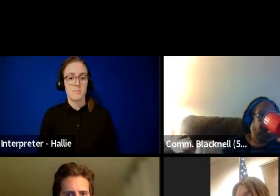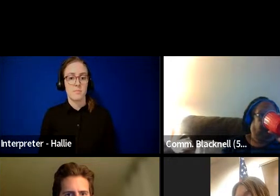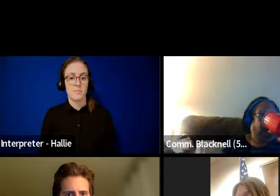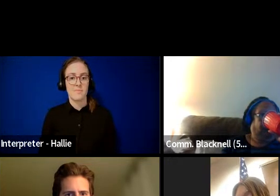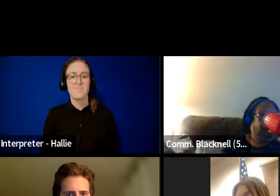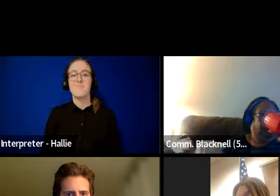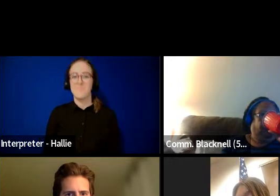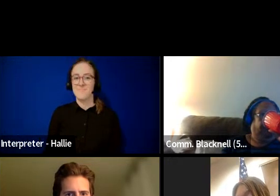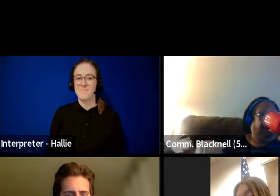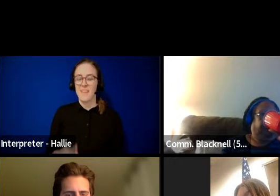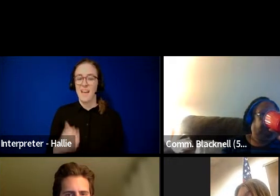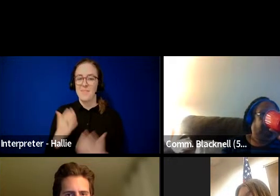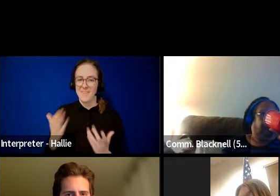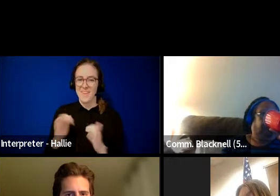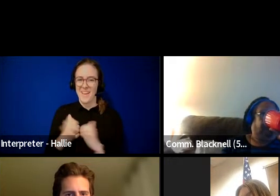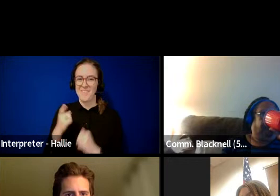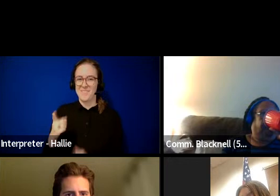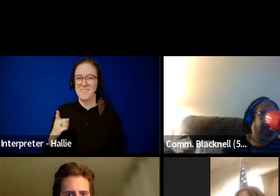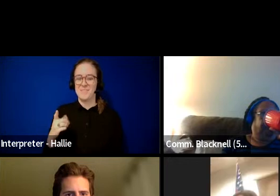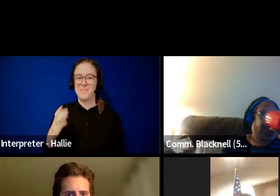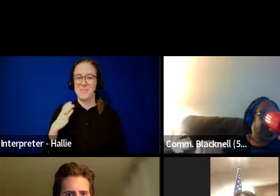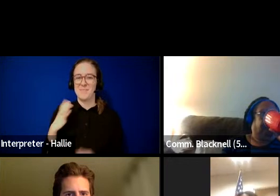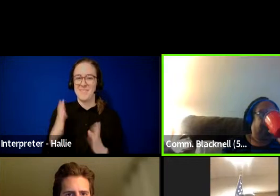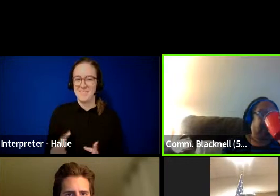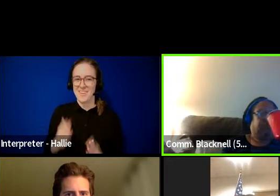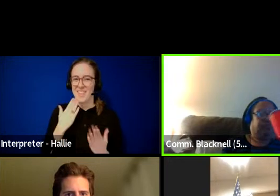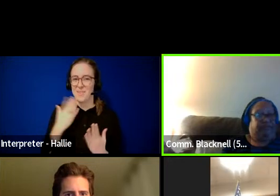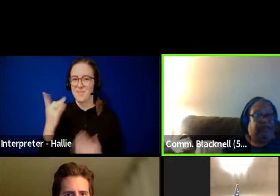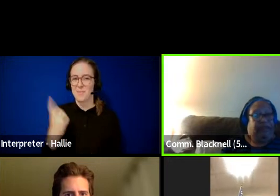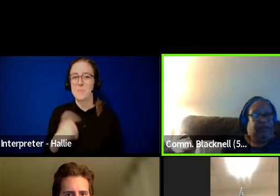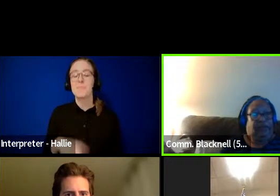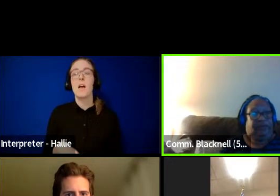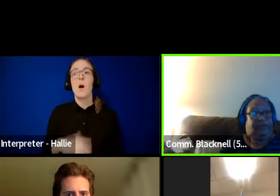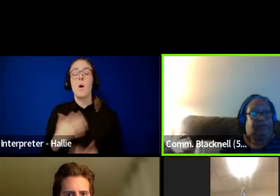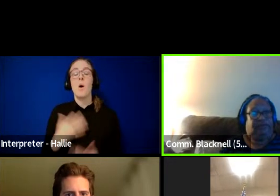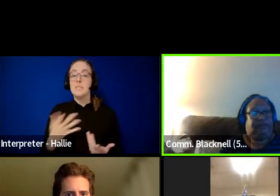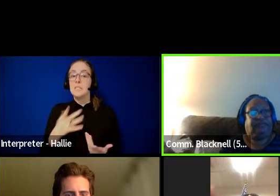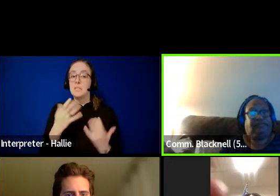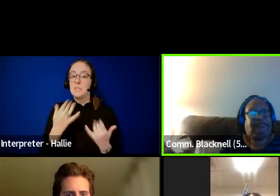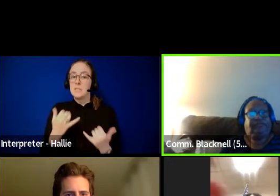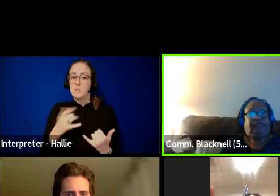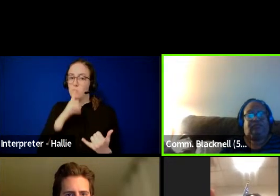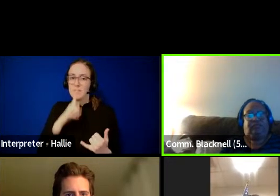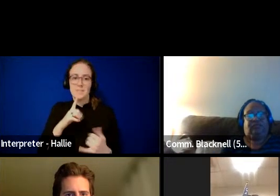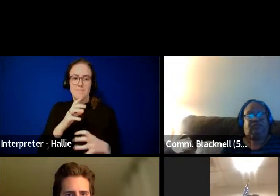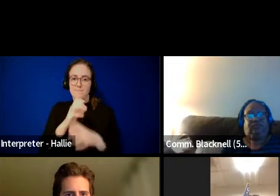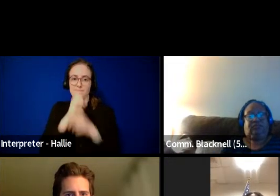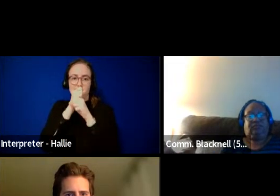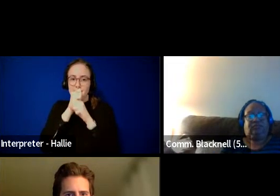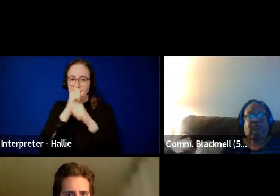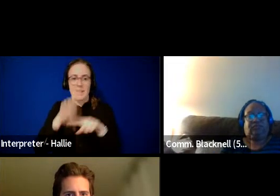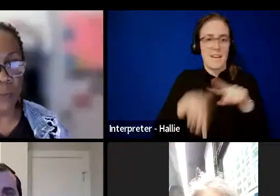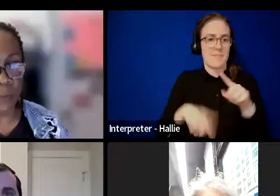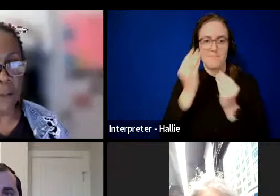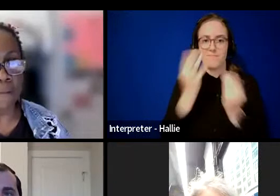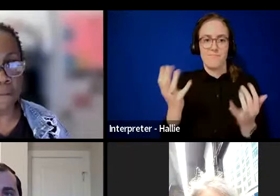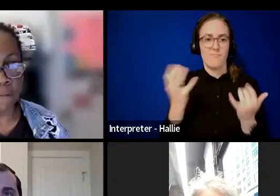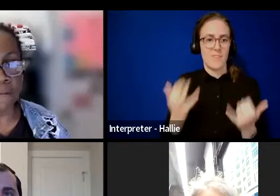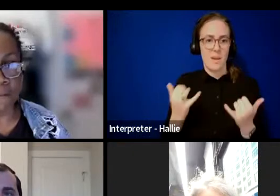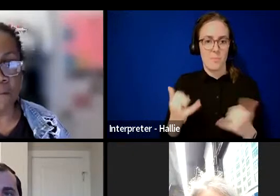How you doing, Commissioner? Thank you for that question. We really can't release any information on him right